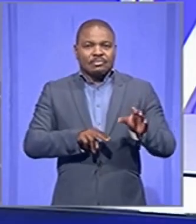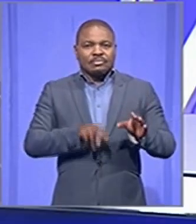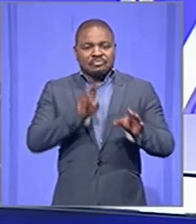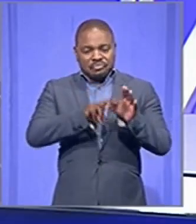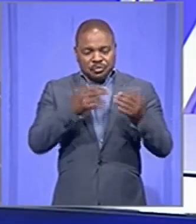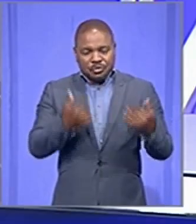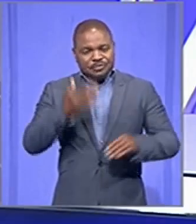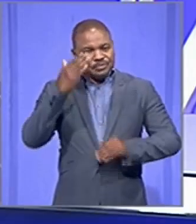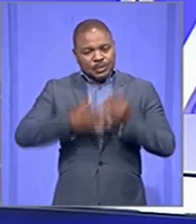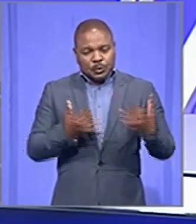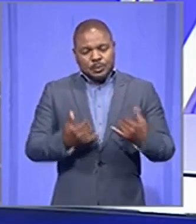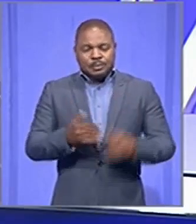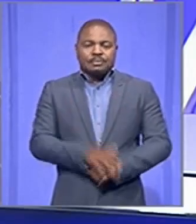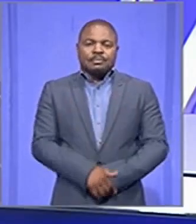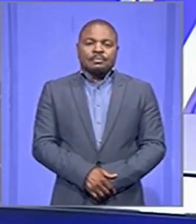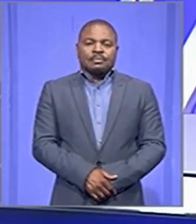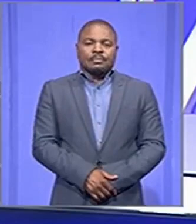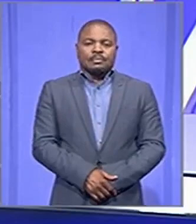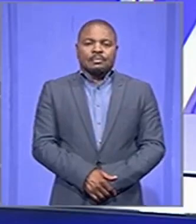jeno.